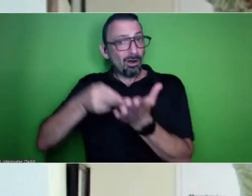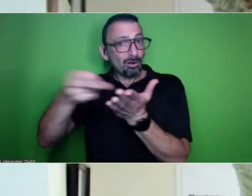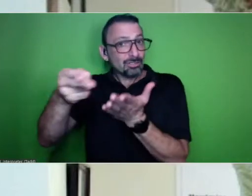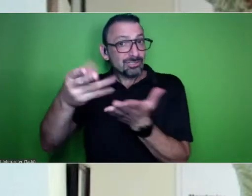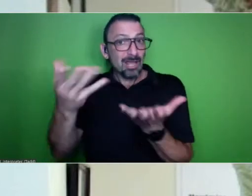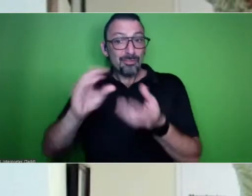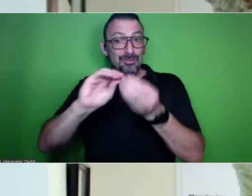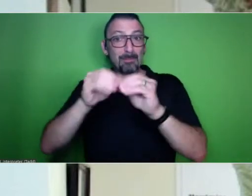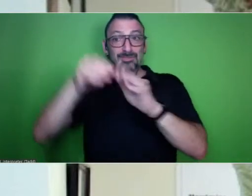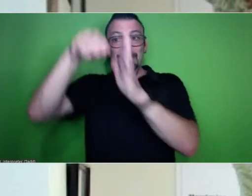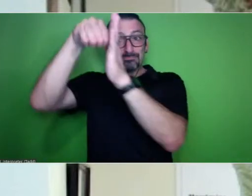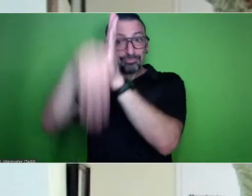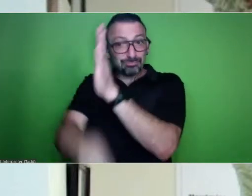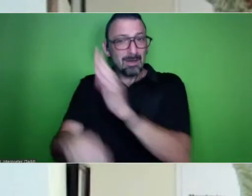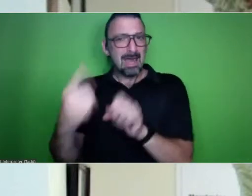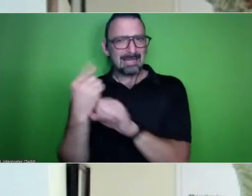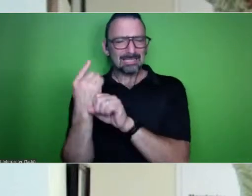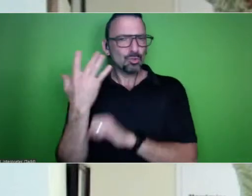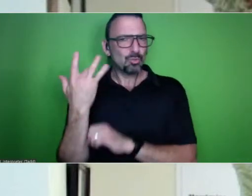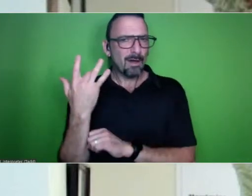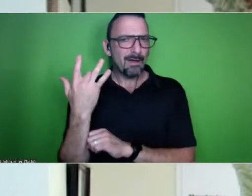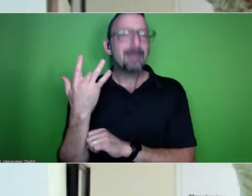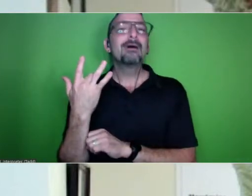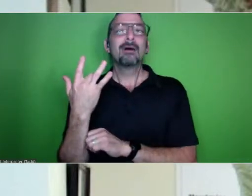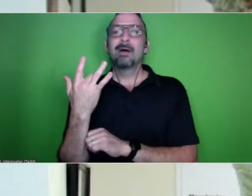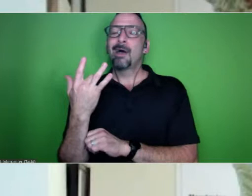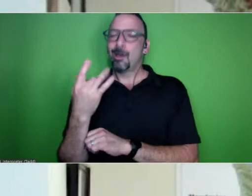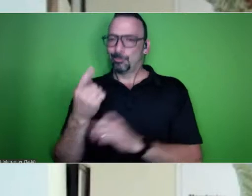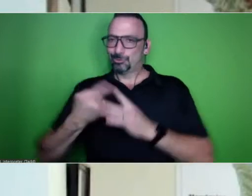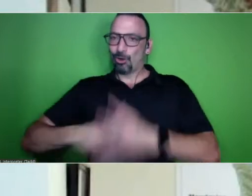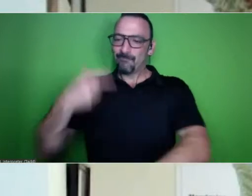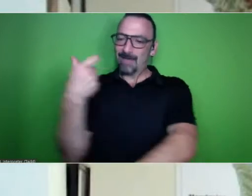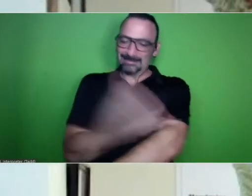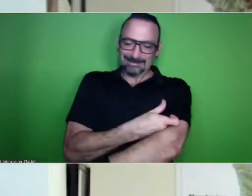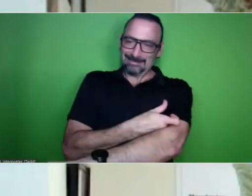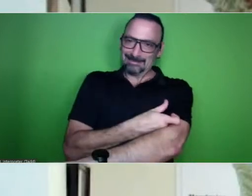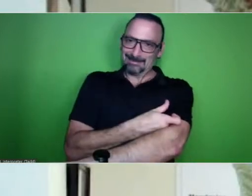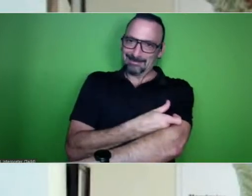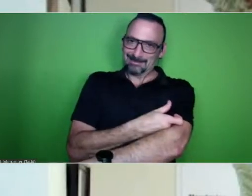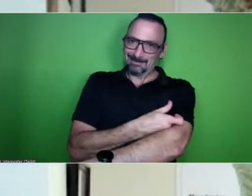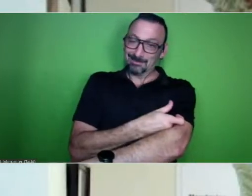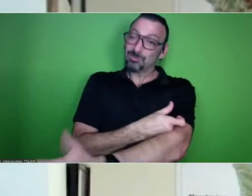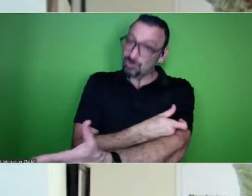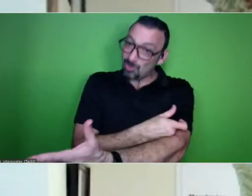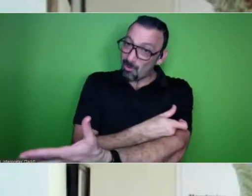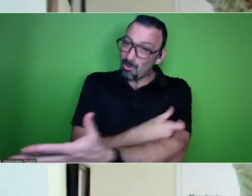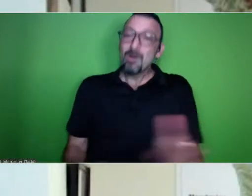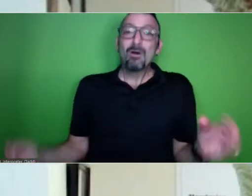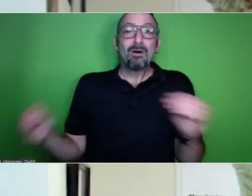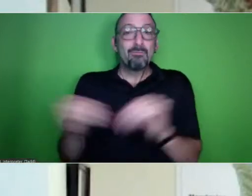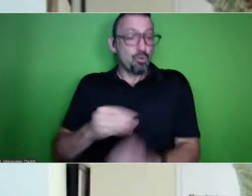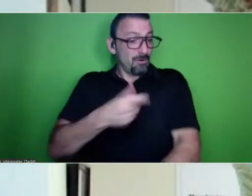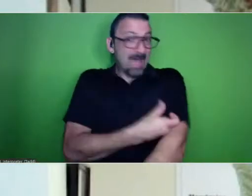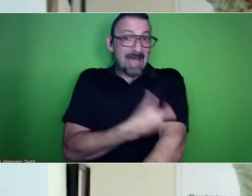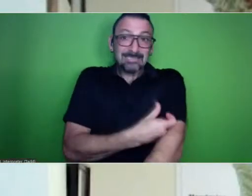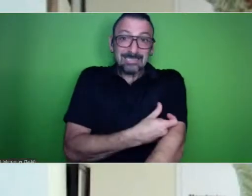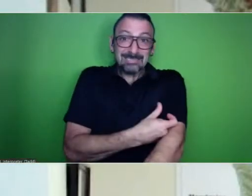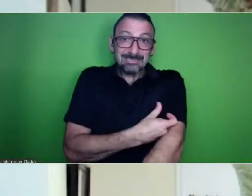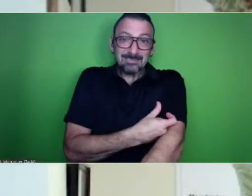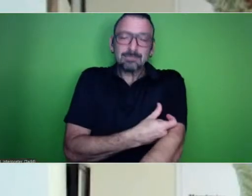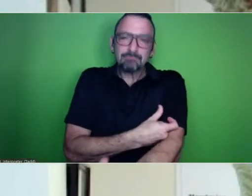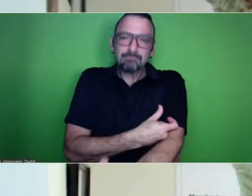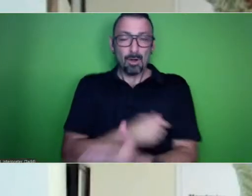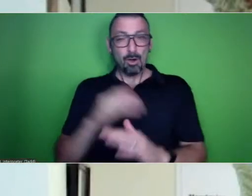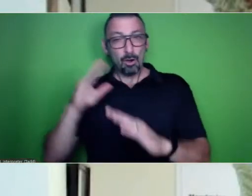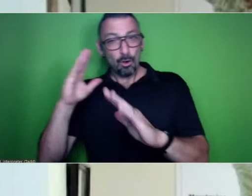the implementation of vaccines. And so hopefully more vaccines more people will take the